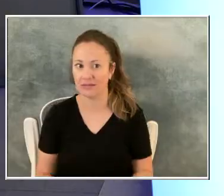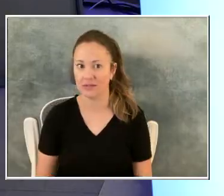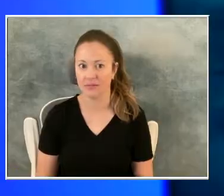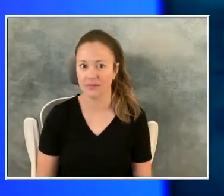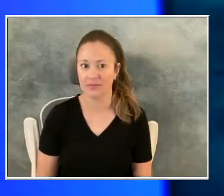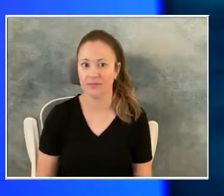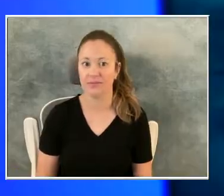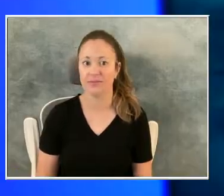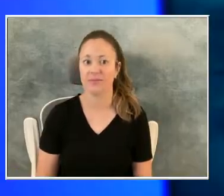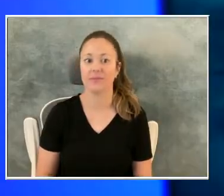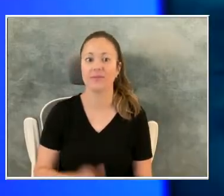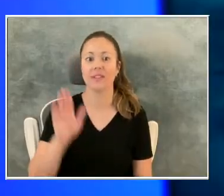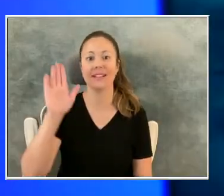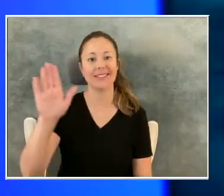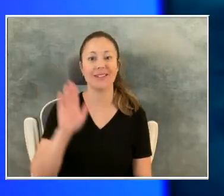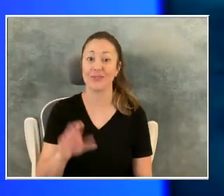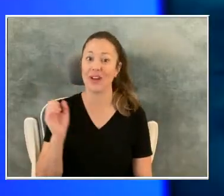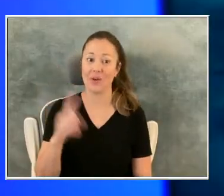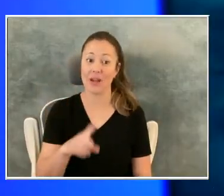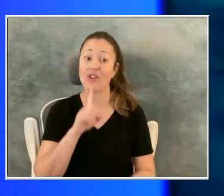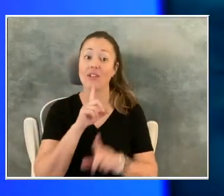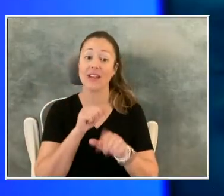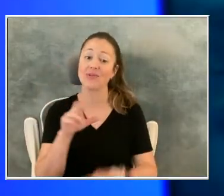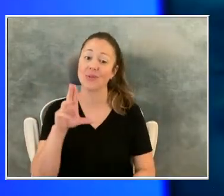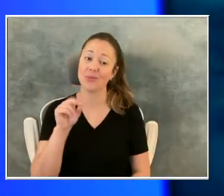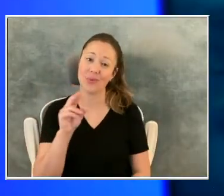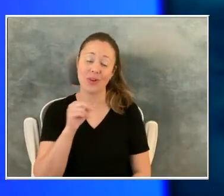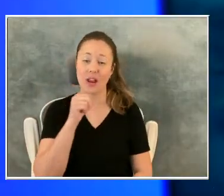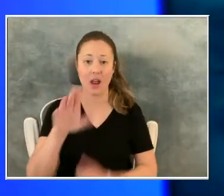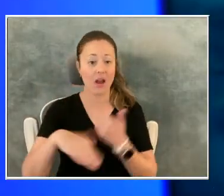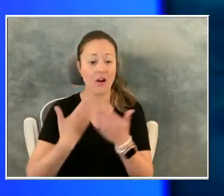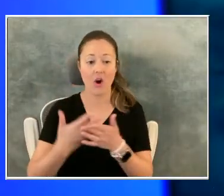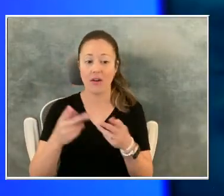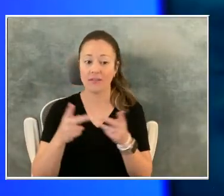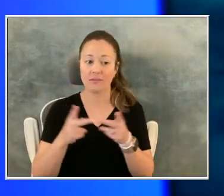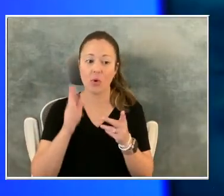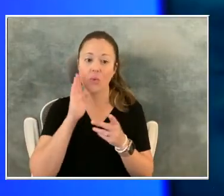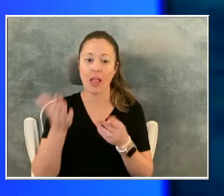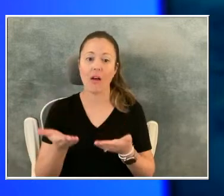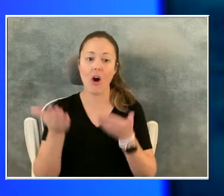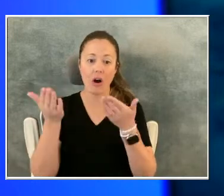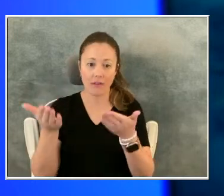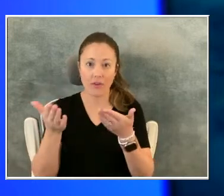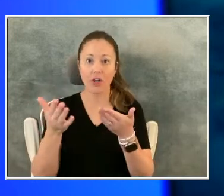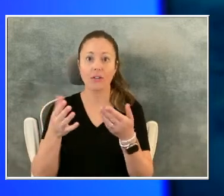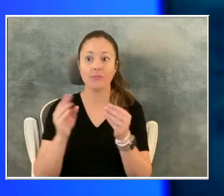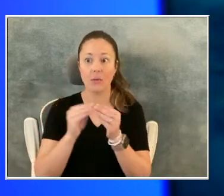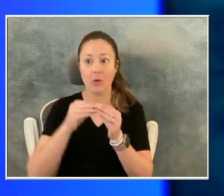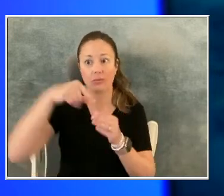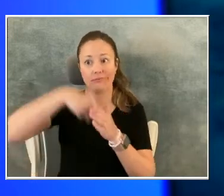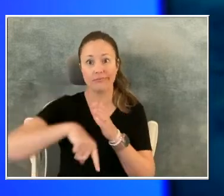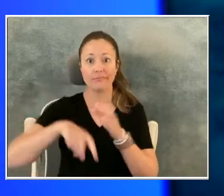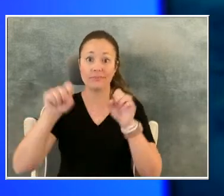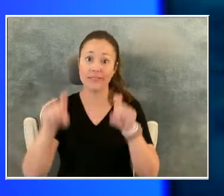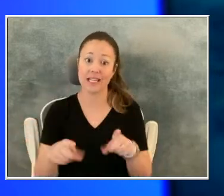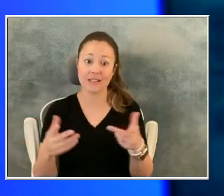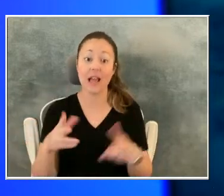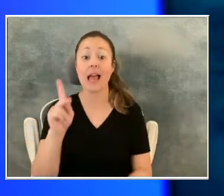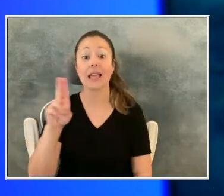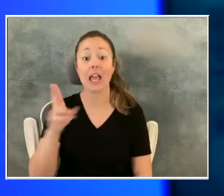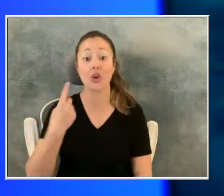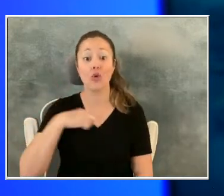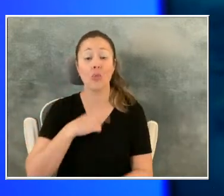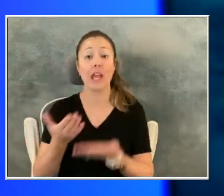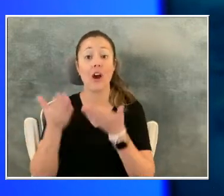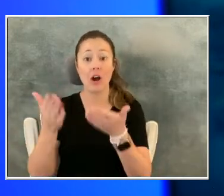great question, and the answer is no. Not all facilities are going to offer supplemental screening tests. At KU, we offer a